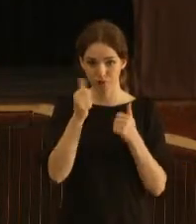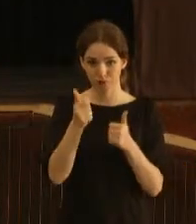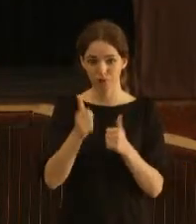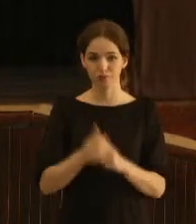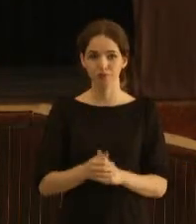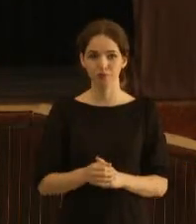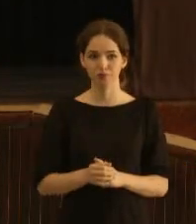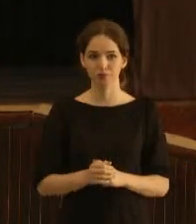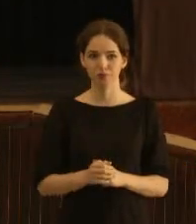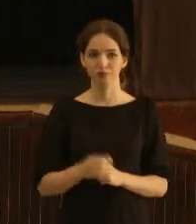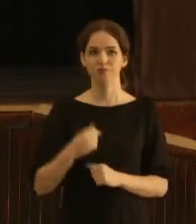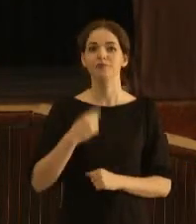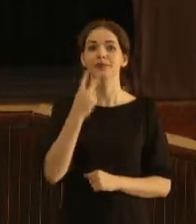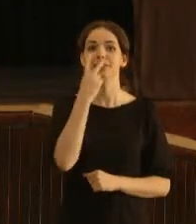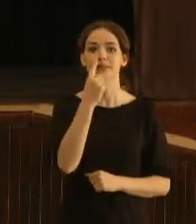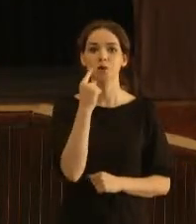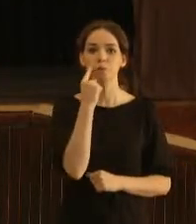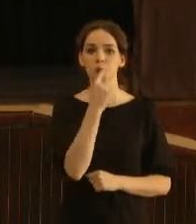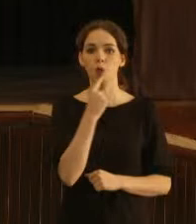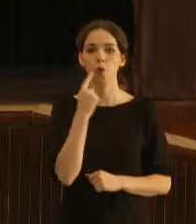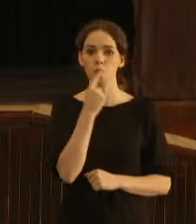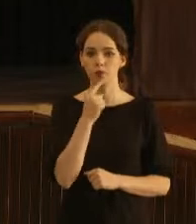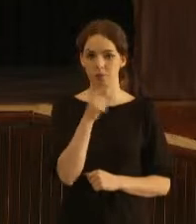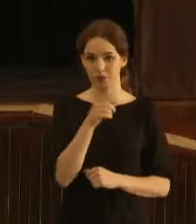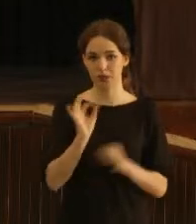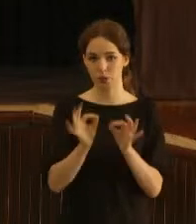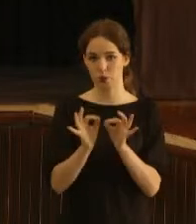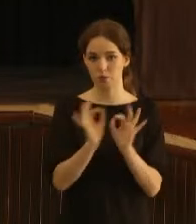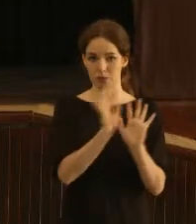we are looking at your mouths now. Sorry.